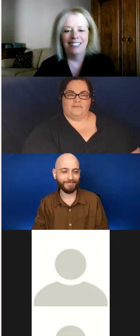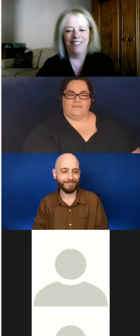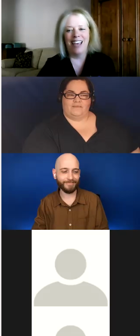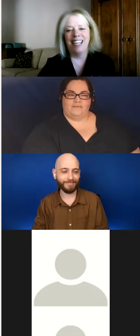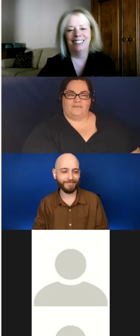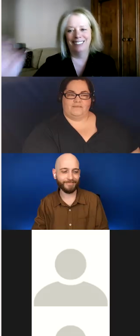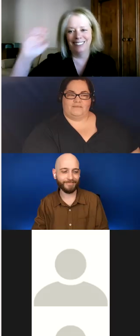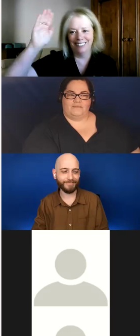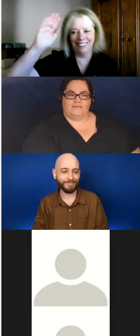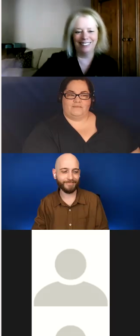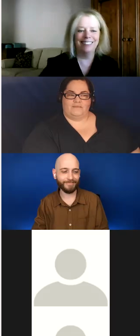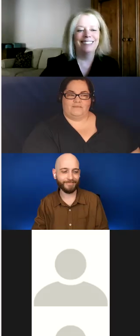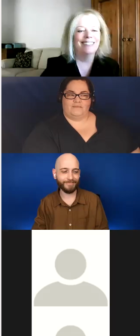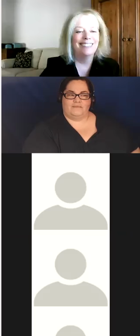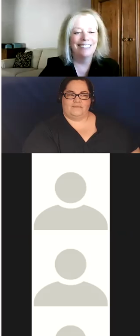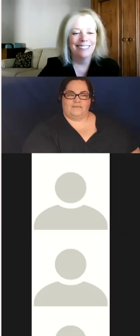Okay.